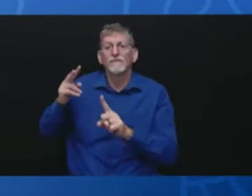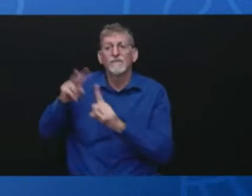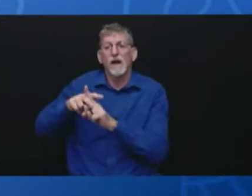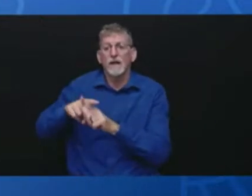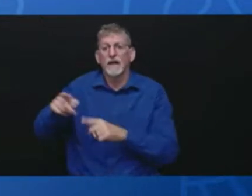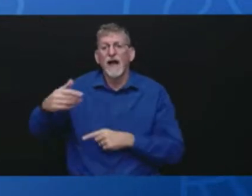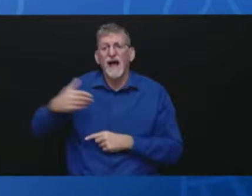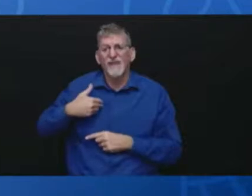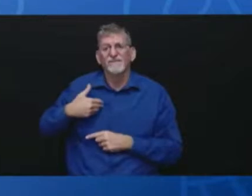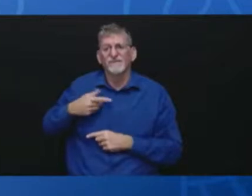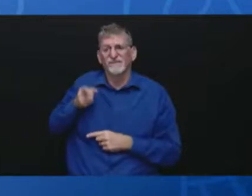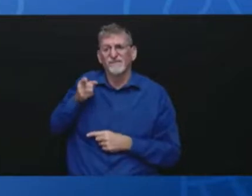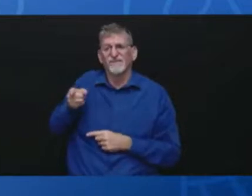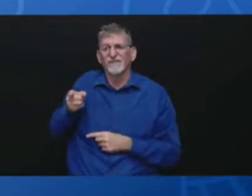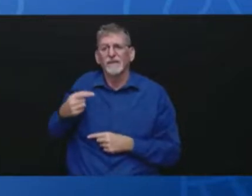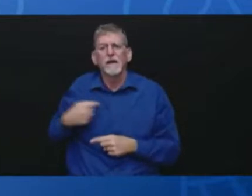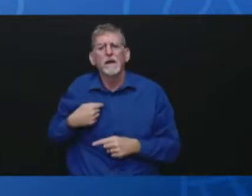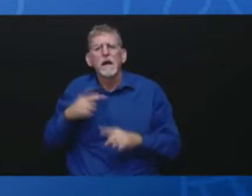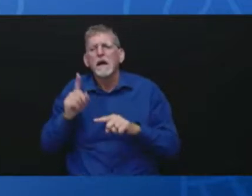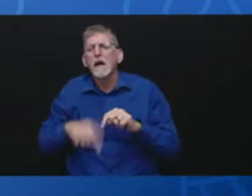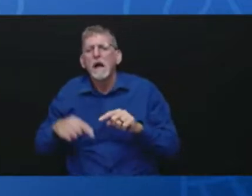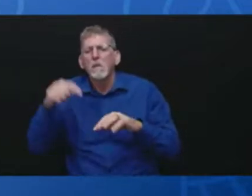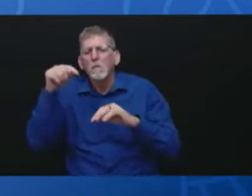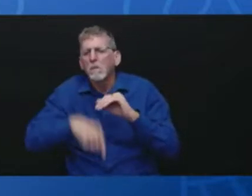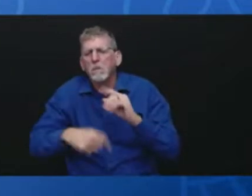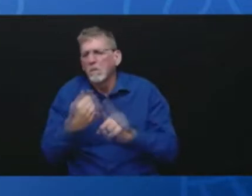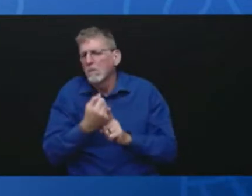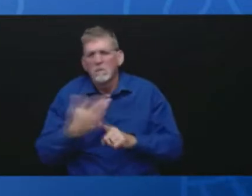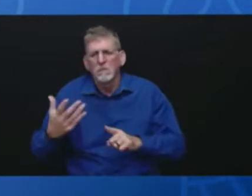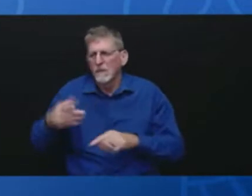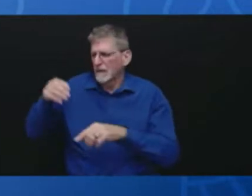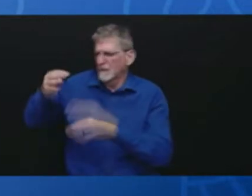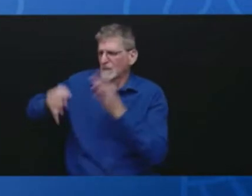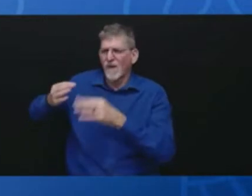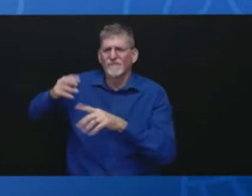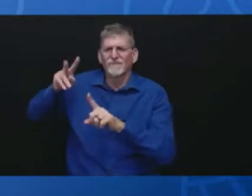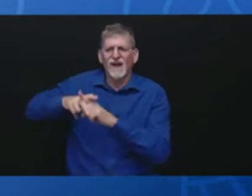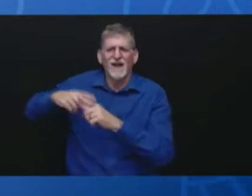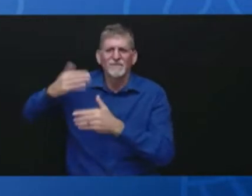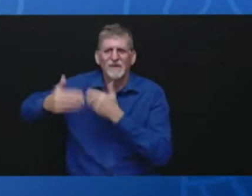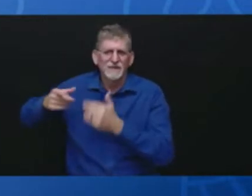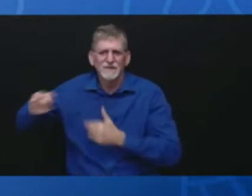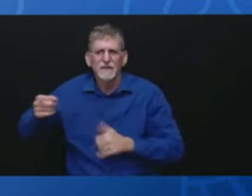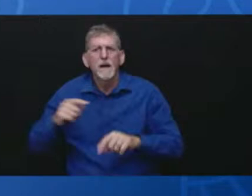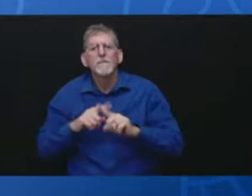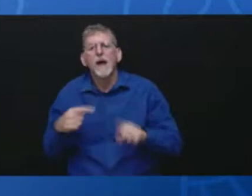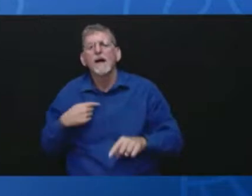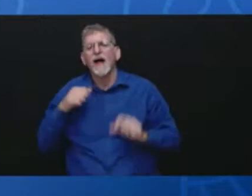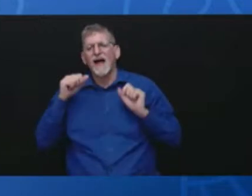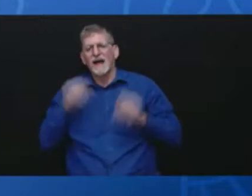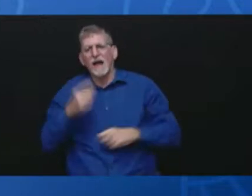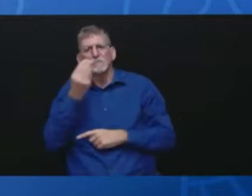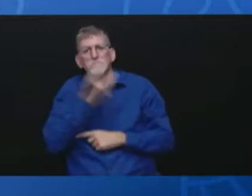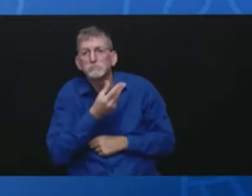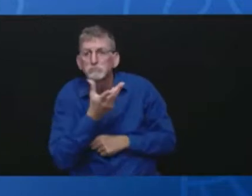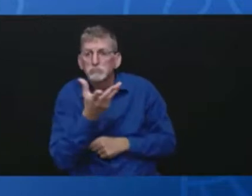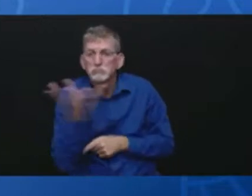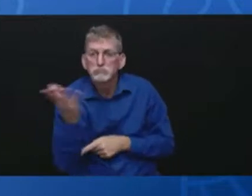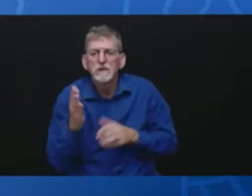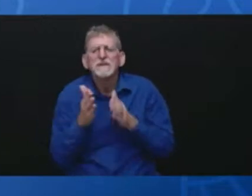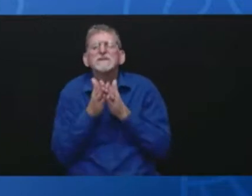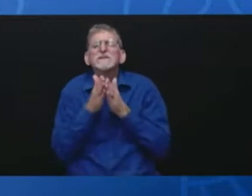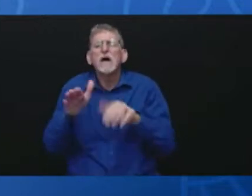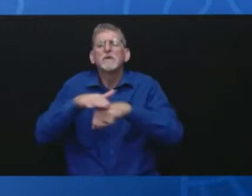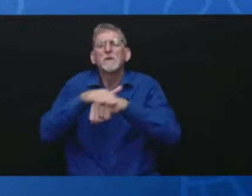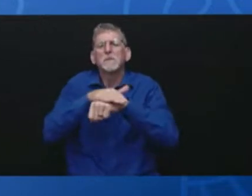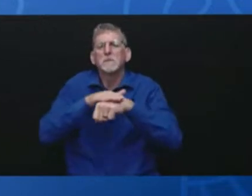going to expand on that either. So what I can say in general is what the Secretary has said,